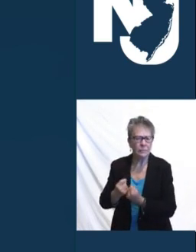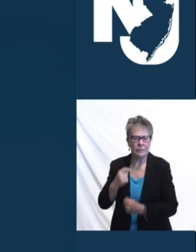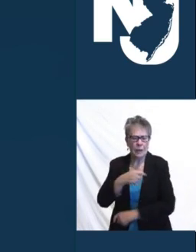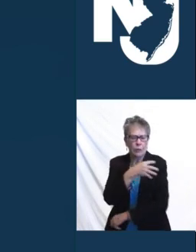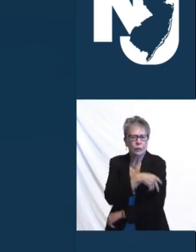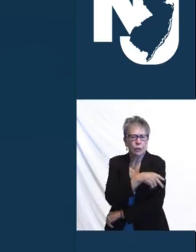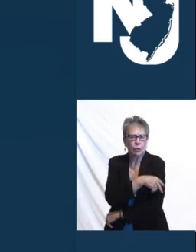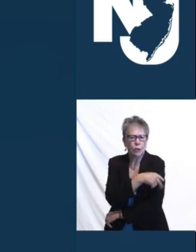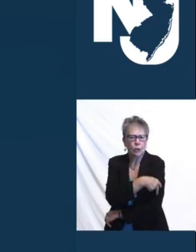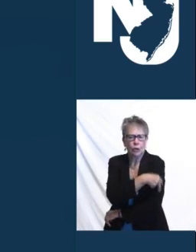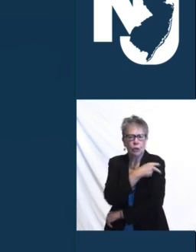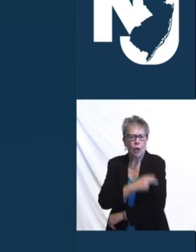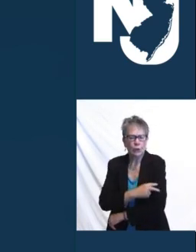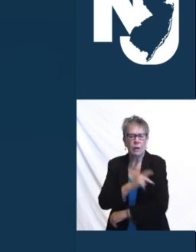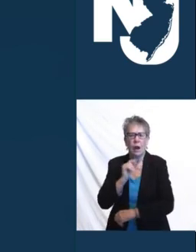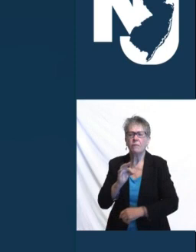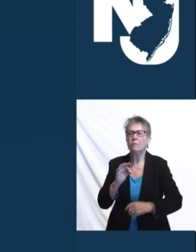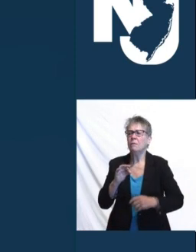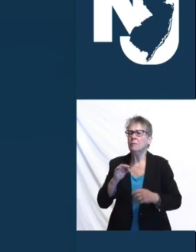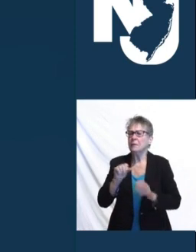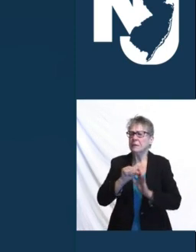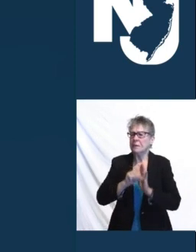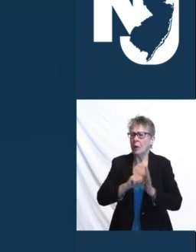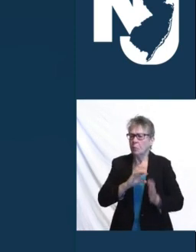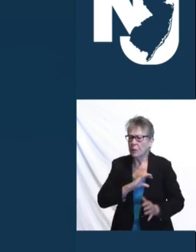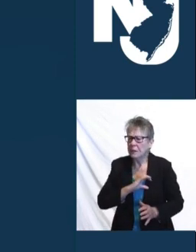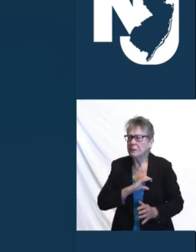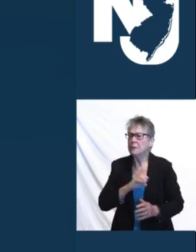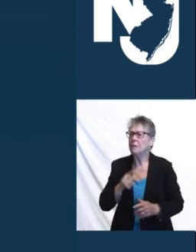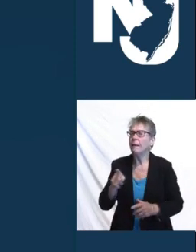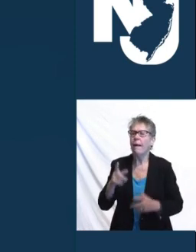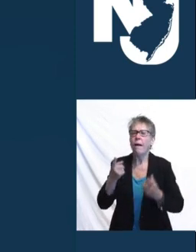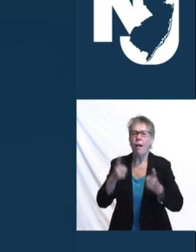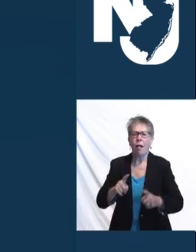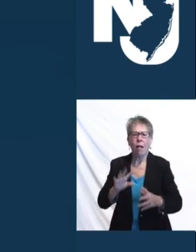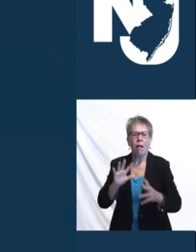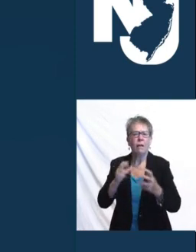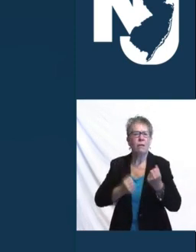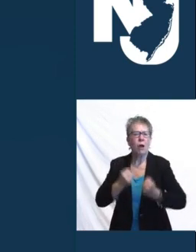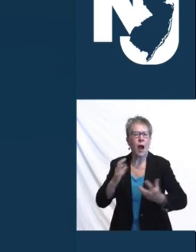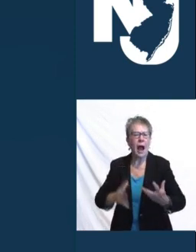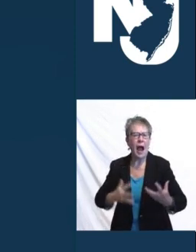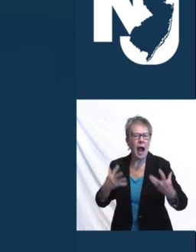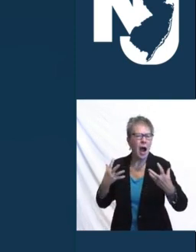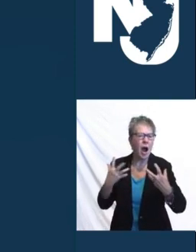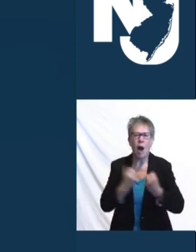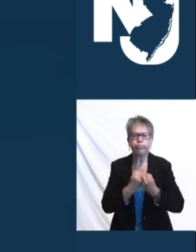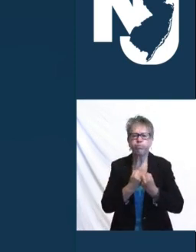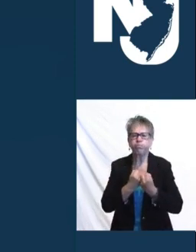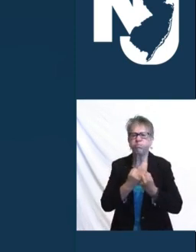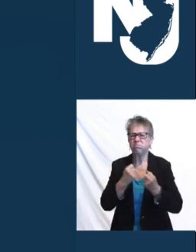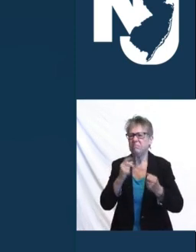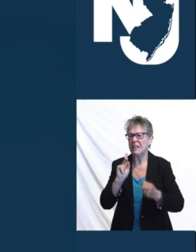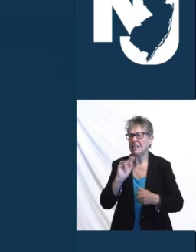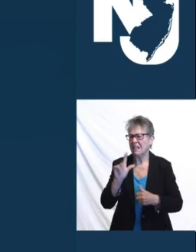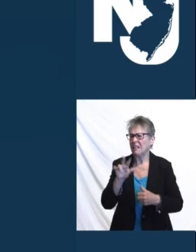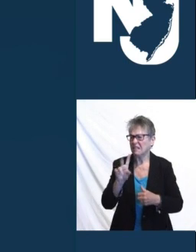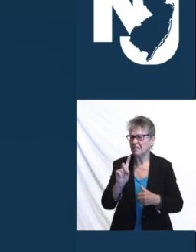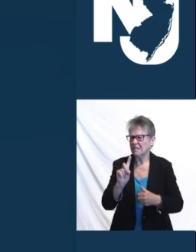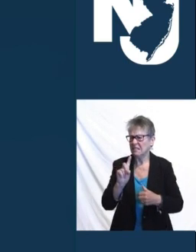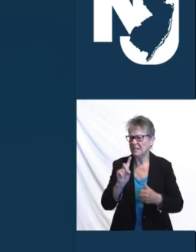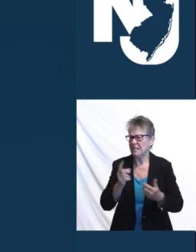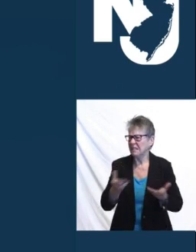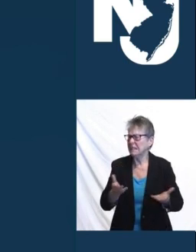killed last Thursday in a motor vehicle accident in Burlington County. He was off duty at the time, but that doesn't make it any